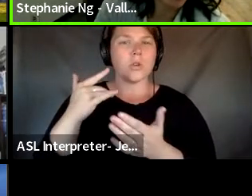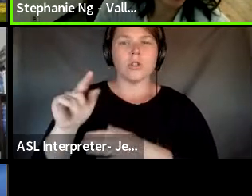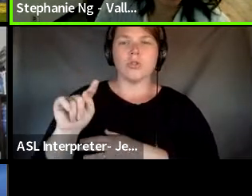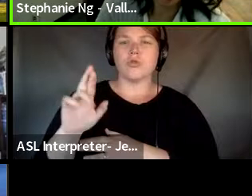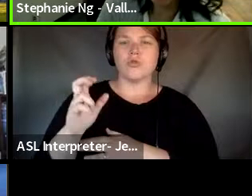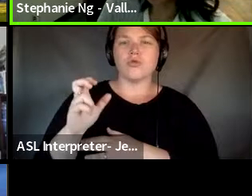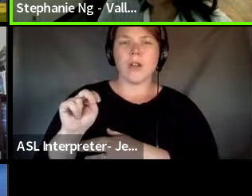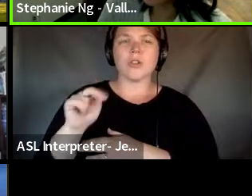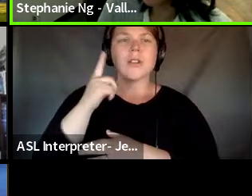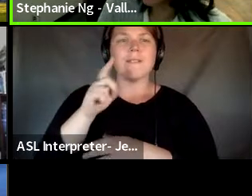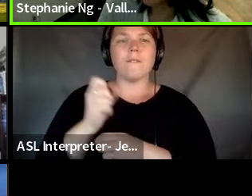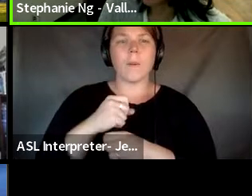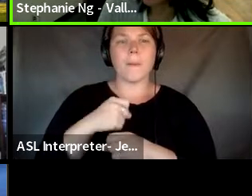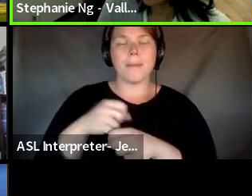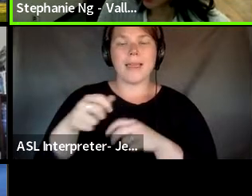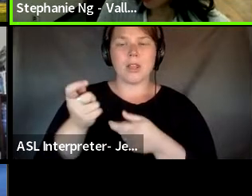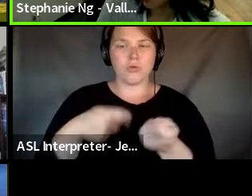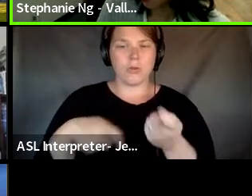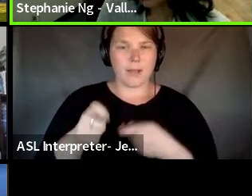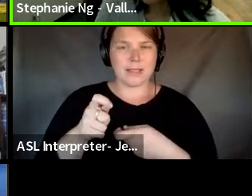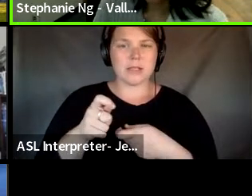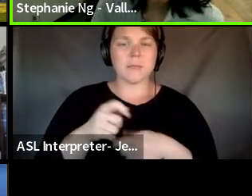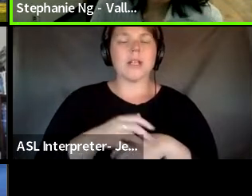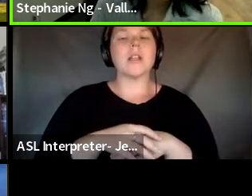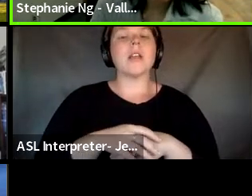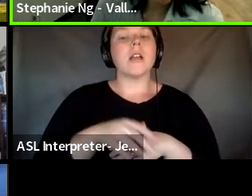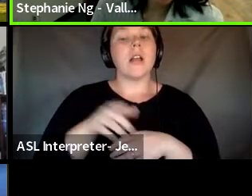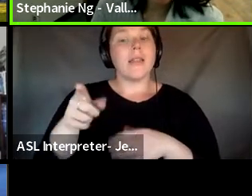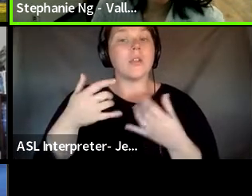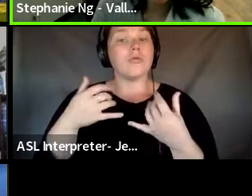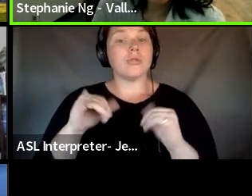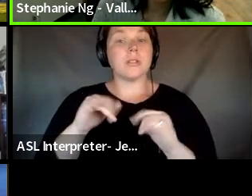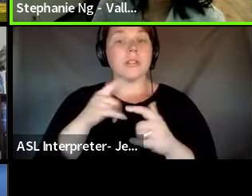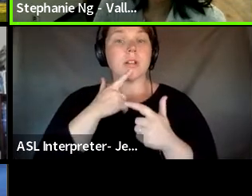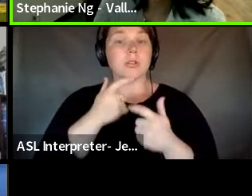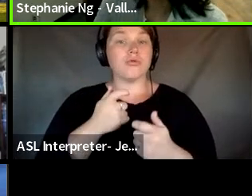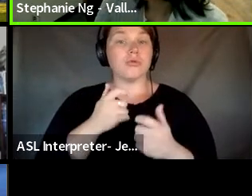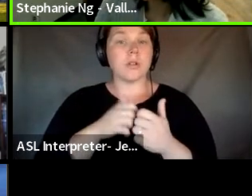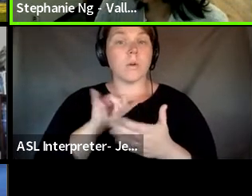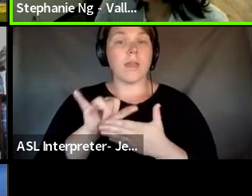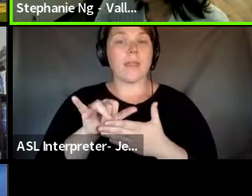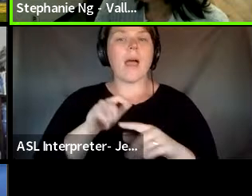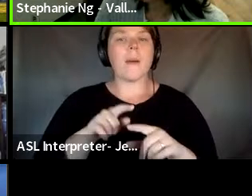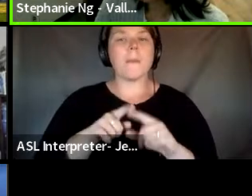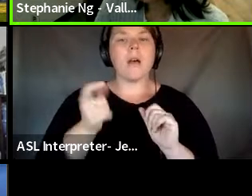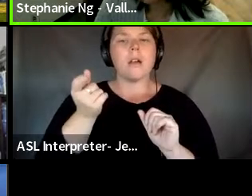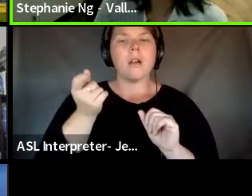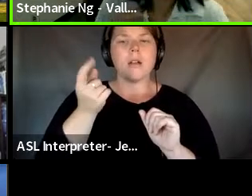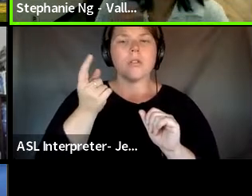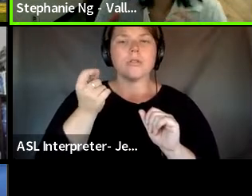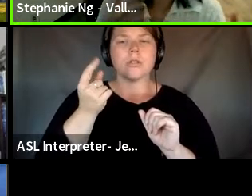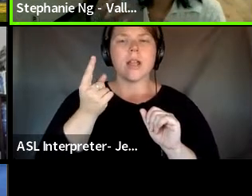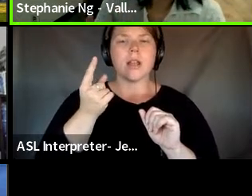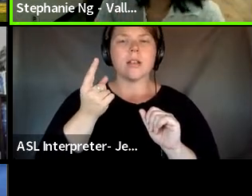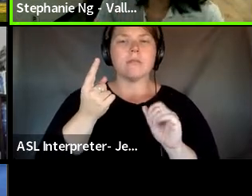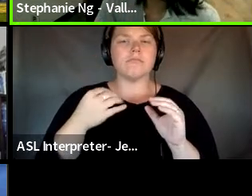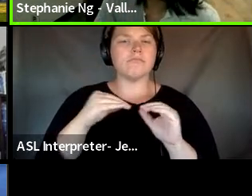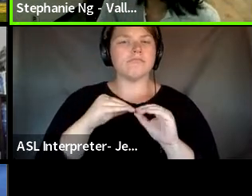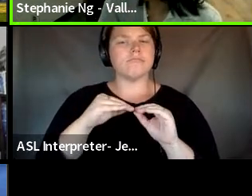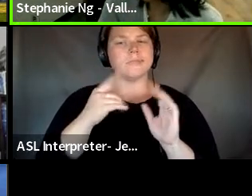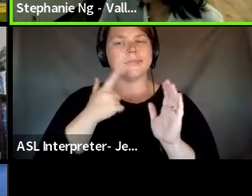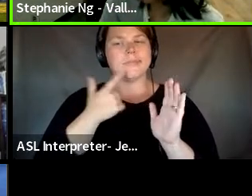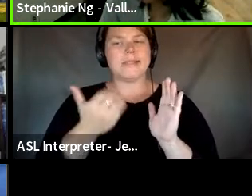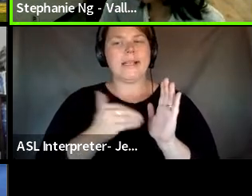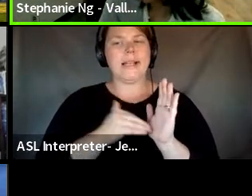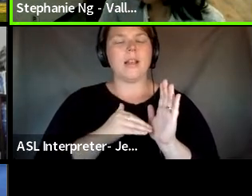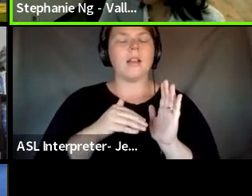on making the replacement, which they are still interested in it. But again, kind of just reiterating and just